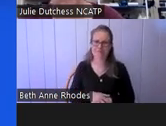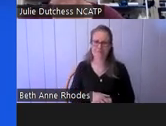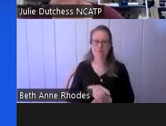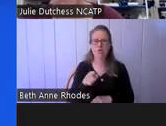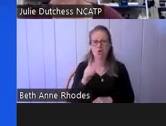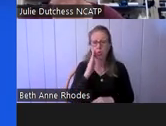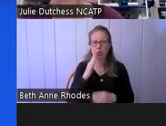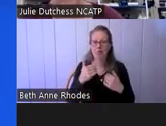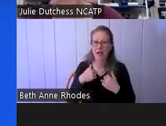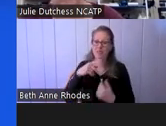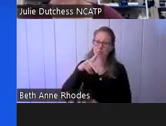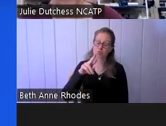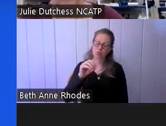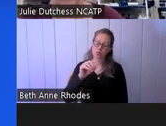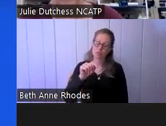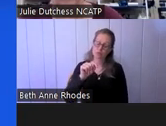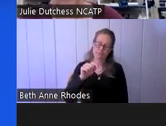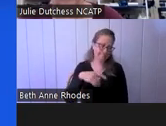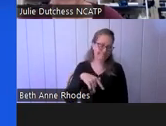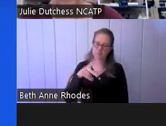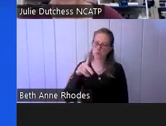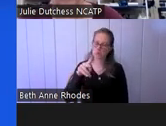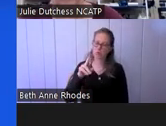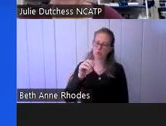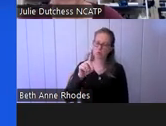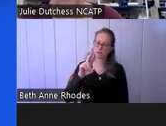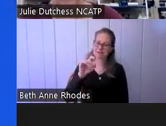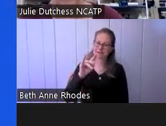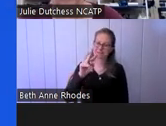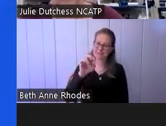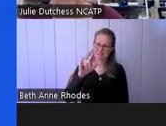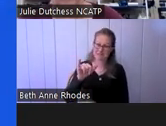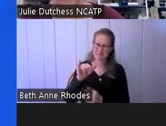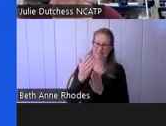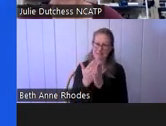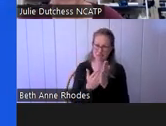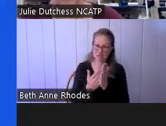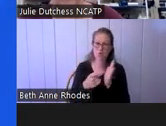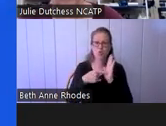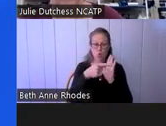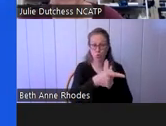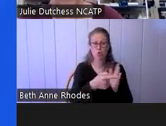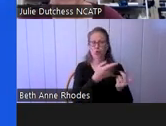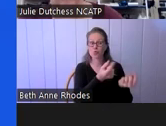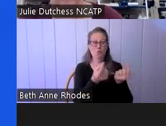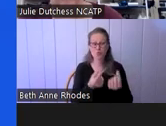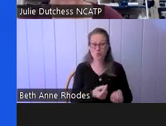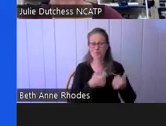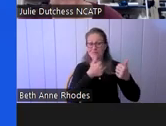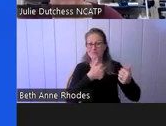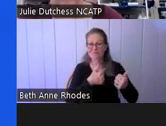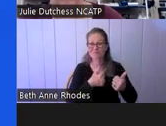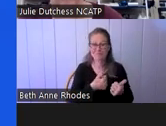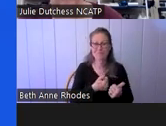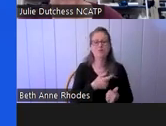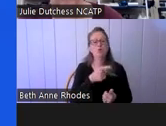see a productivity score showing you just how many tasks you've completed with AnyDo thus far. While these items will be